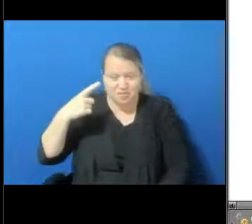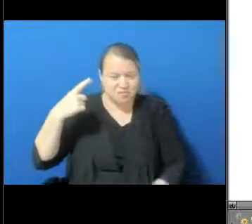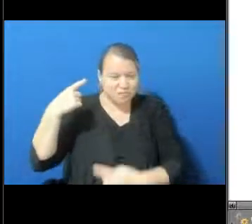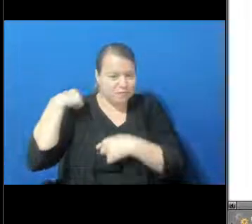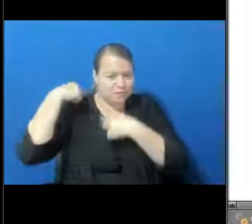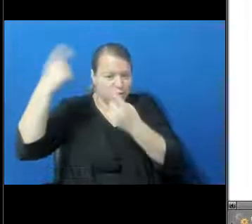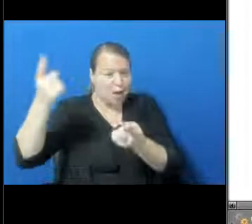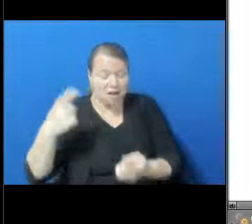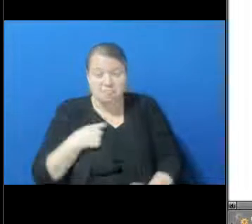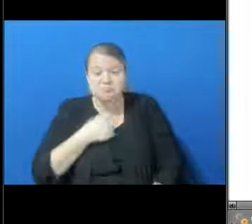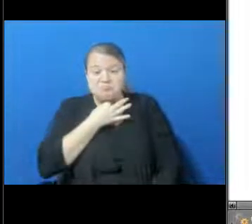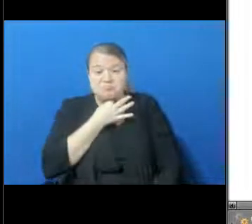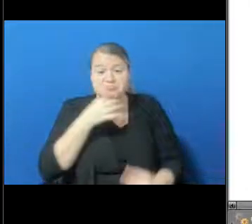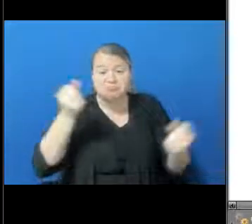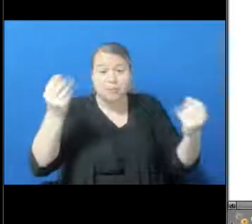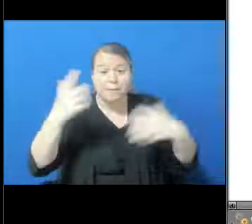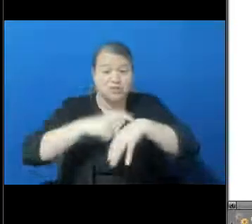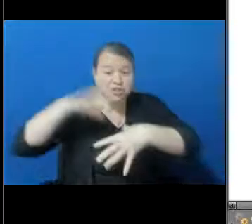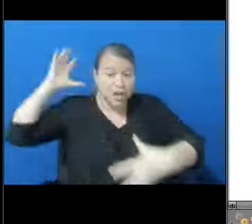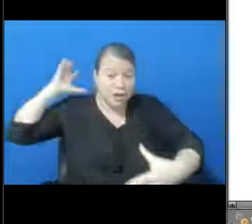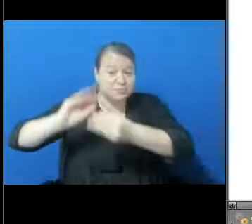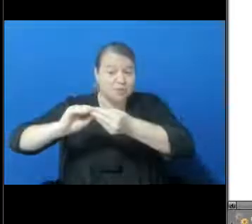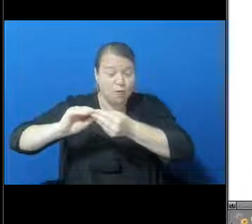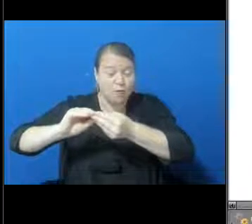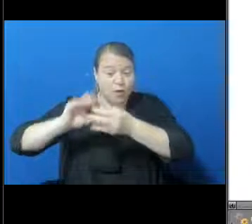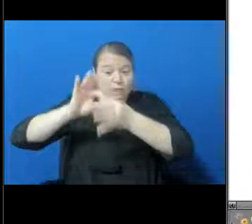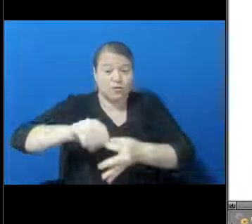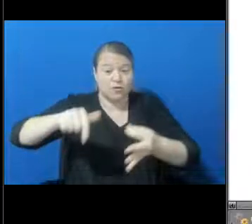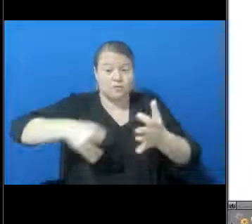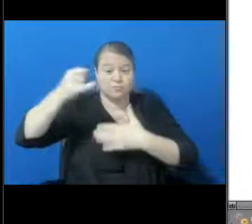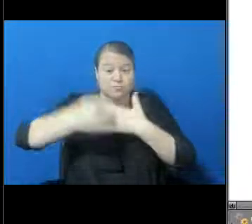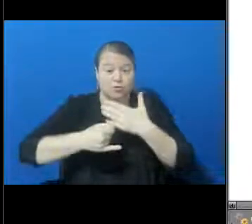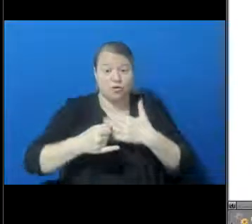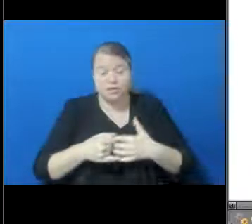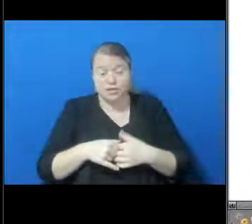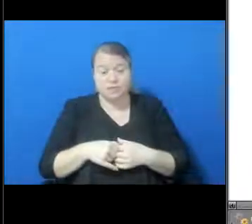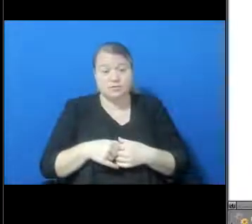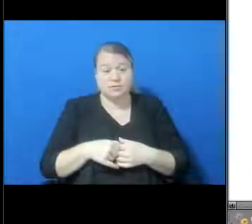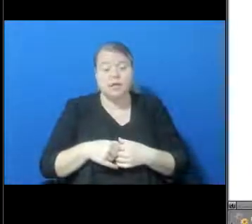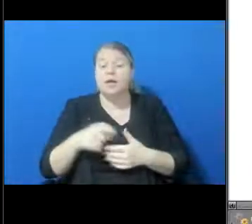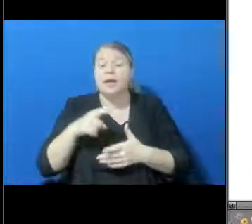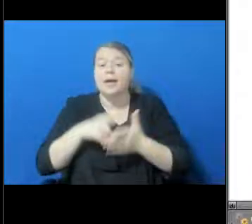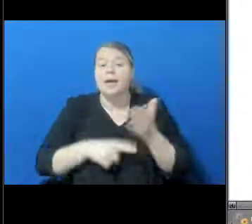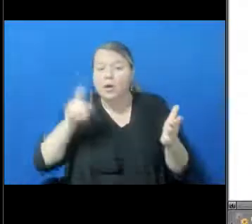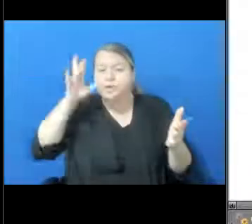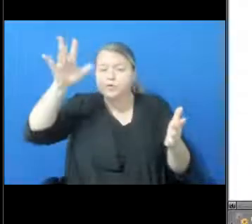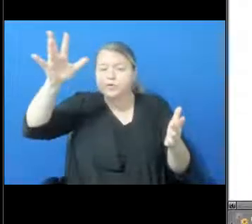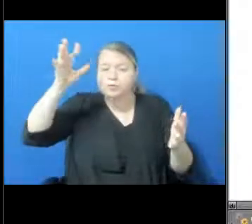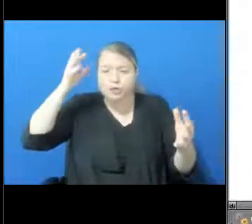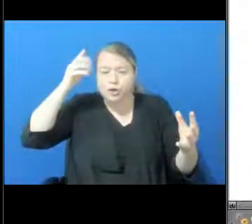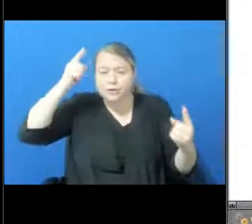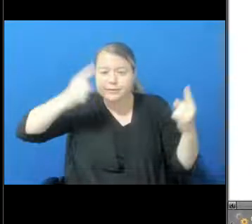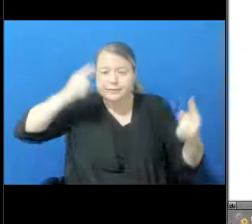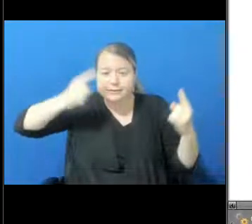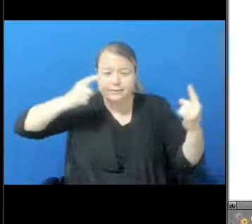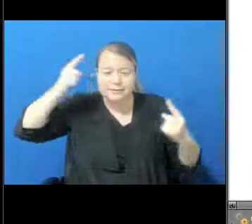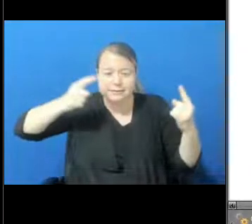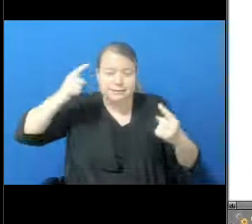how much time it is already been dedicated to this project and what future considerations are